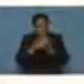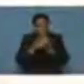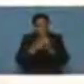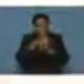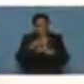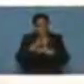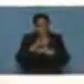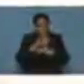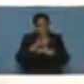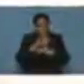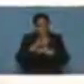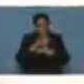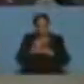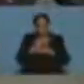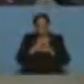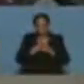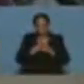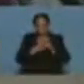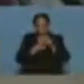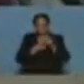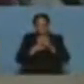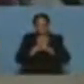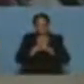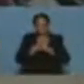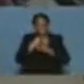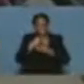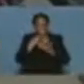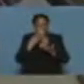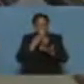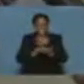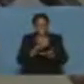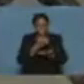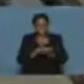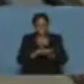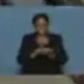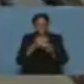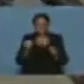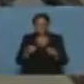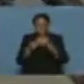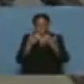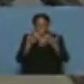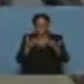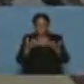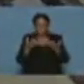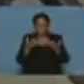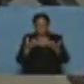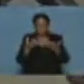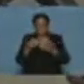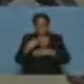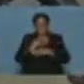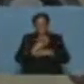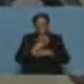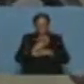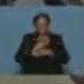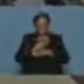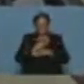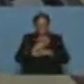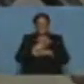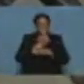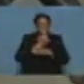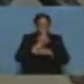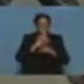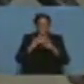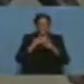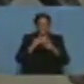said, only this. A budget has been formulated, and we're speaking with the